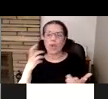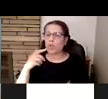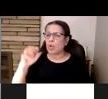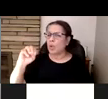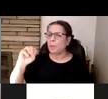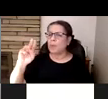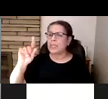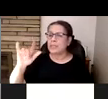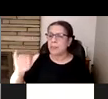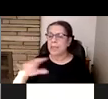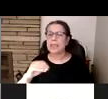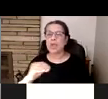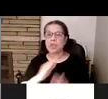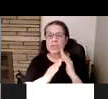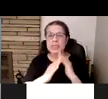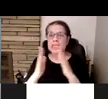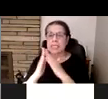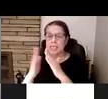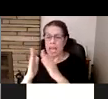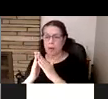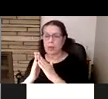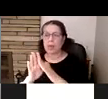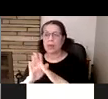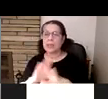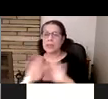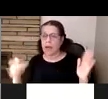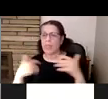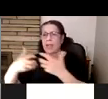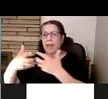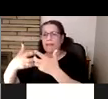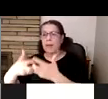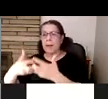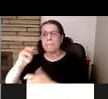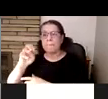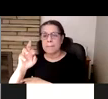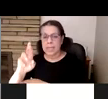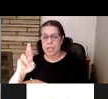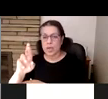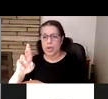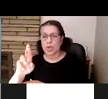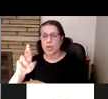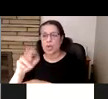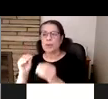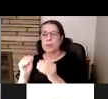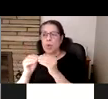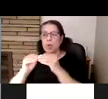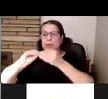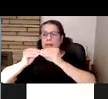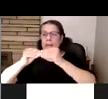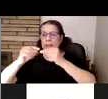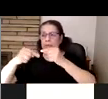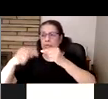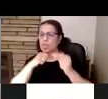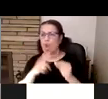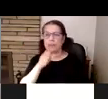municipalities and cities and towns that have gone to a parking meter, a digital parking meter vending machine.